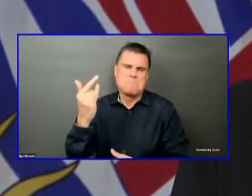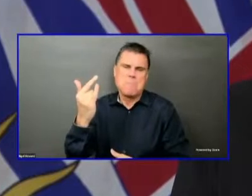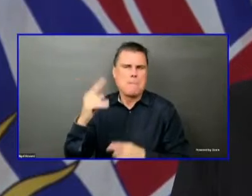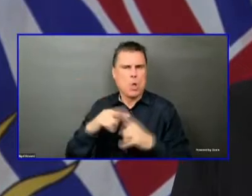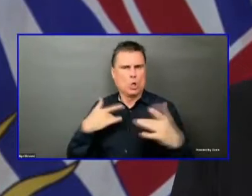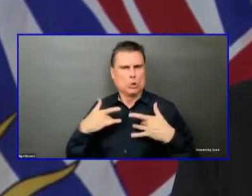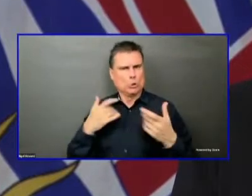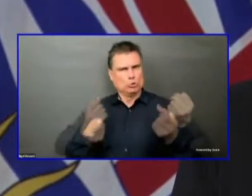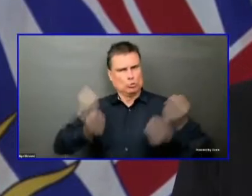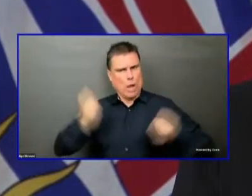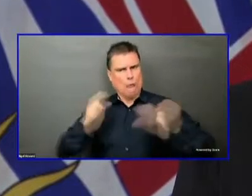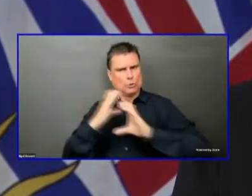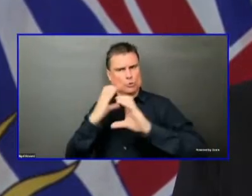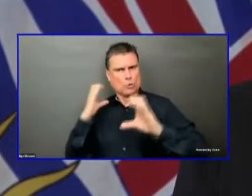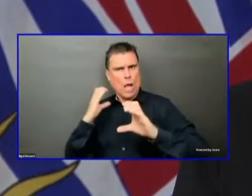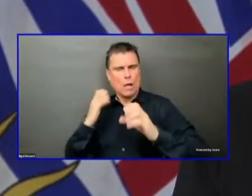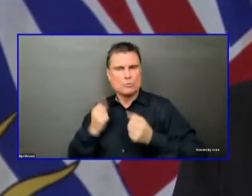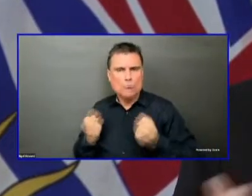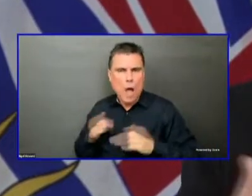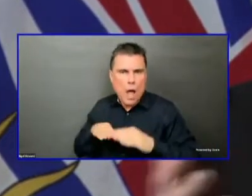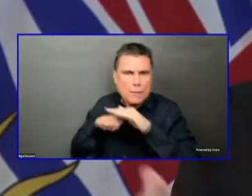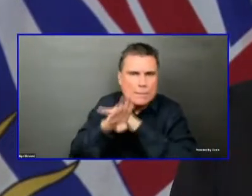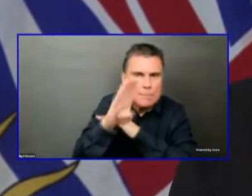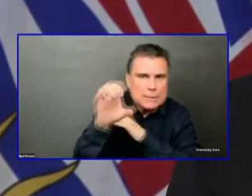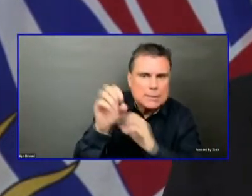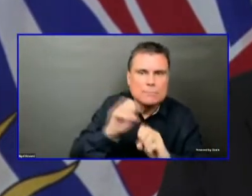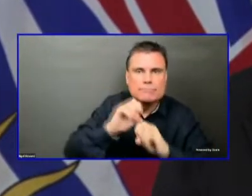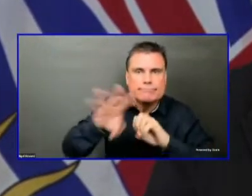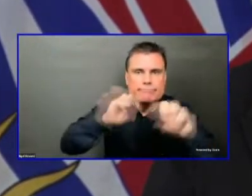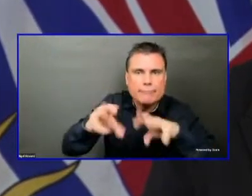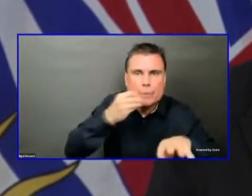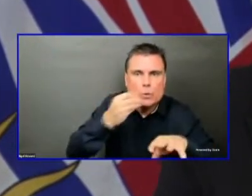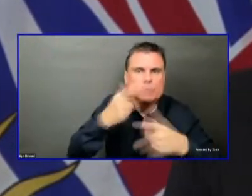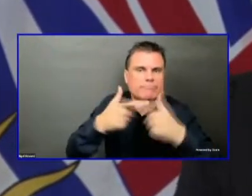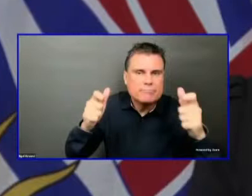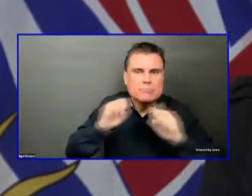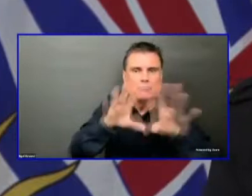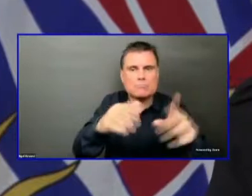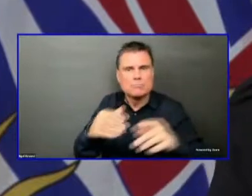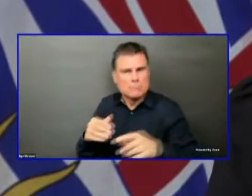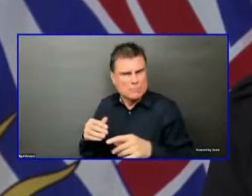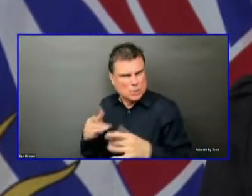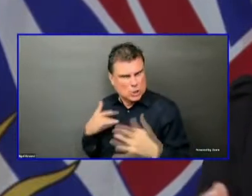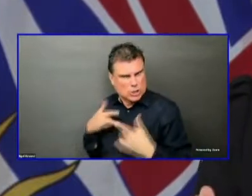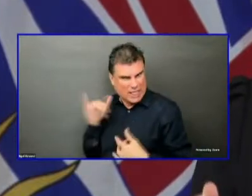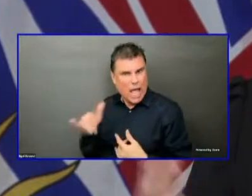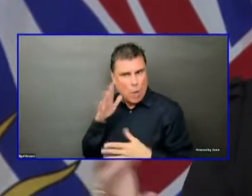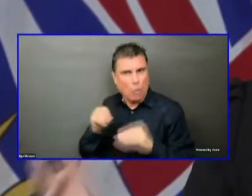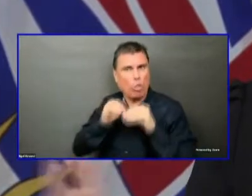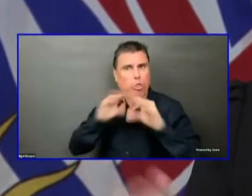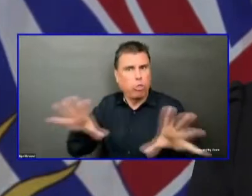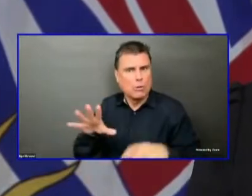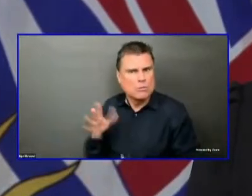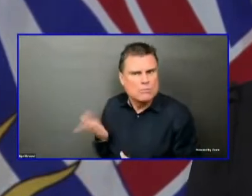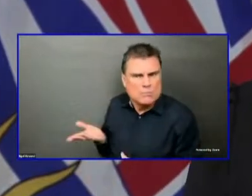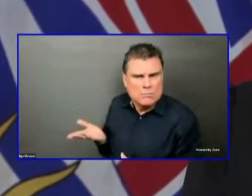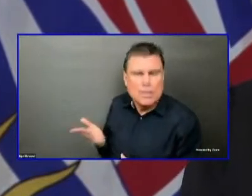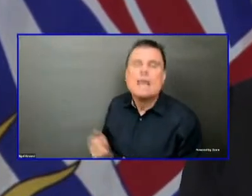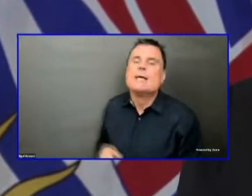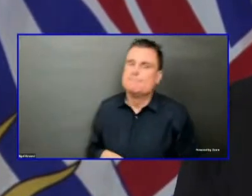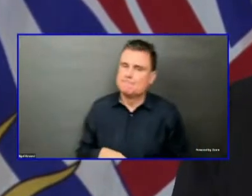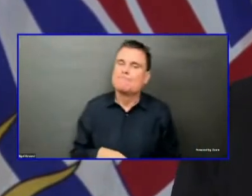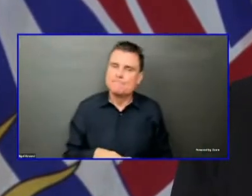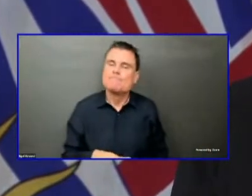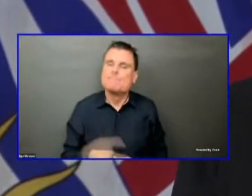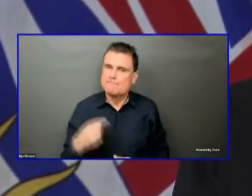had a lot of conversations about that. As you know, that the border is a shared responsibility, but primarily a